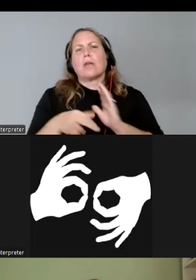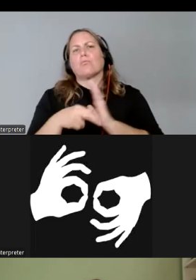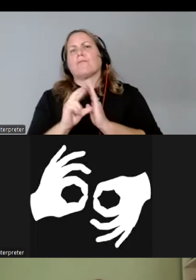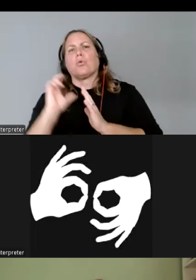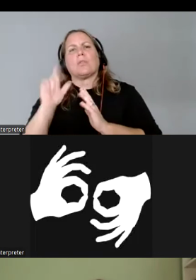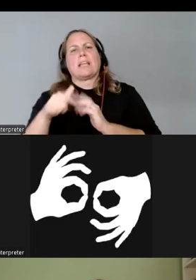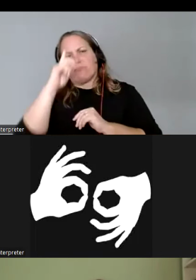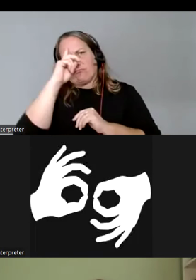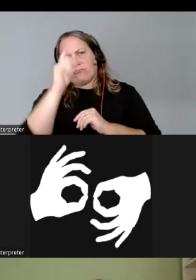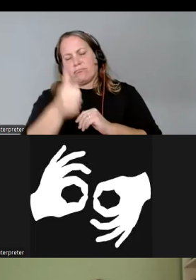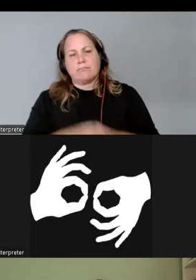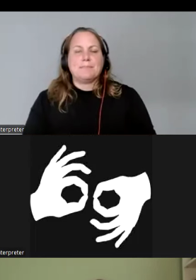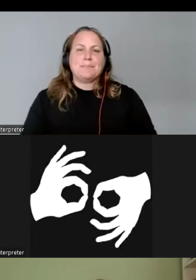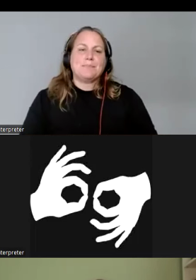personally.